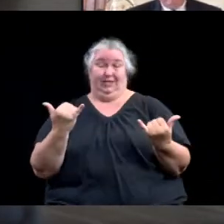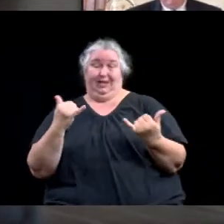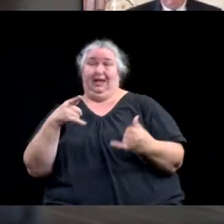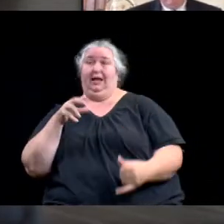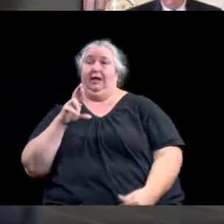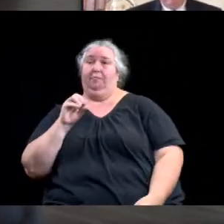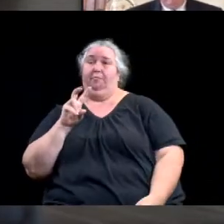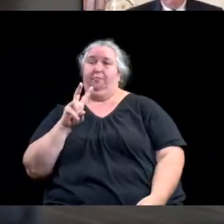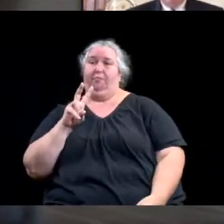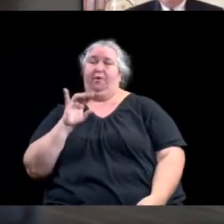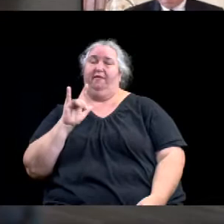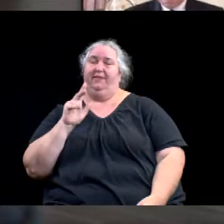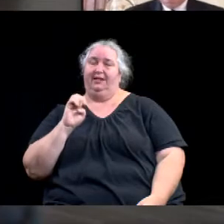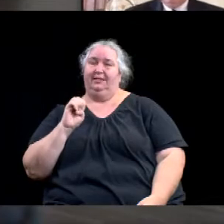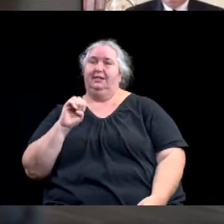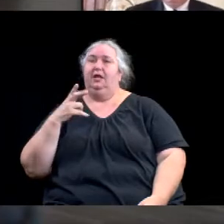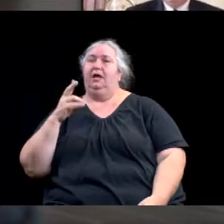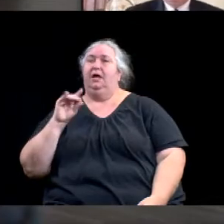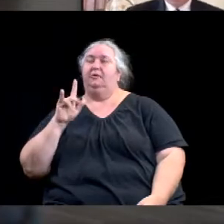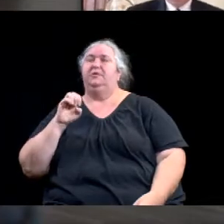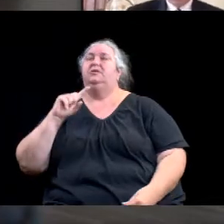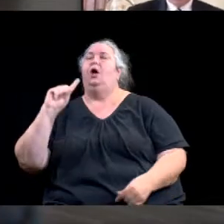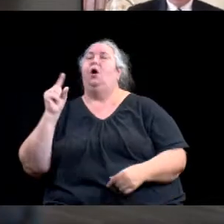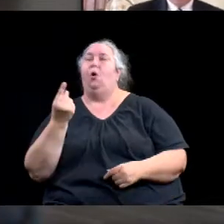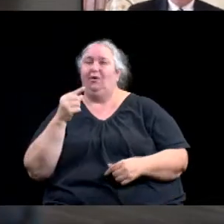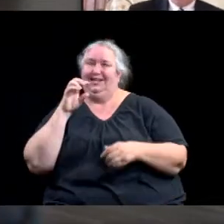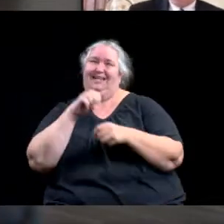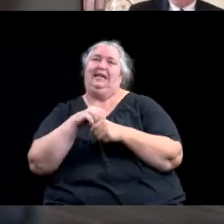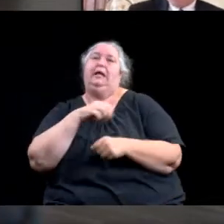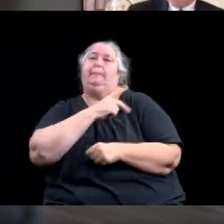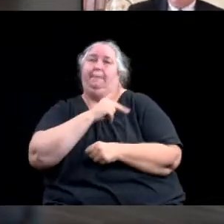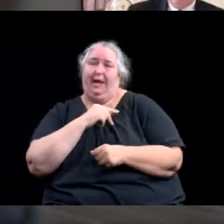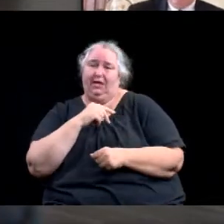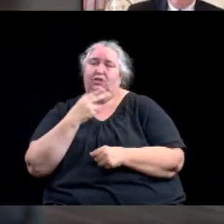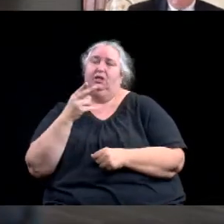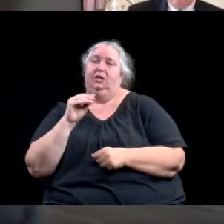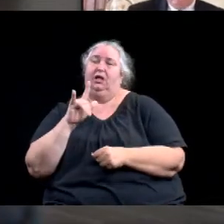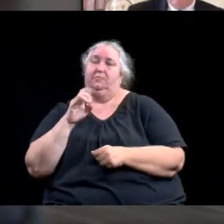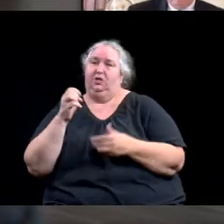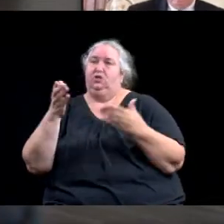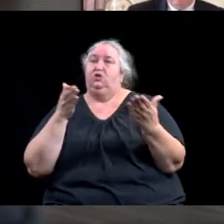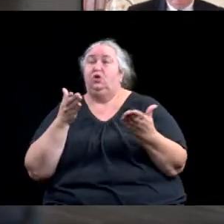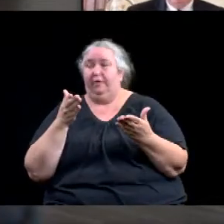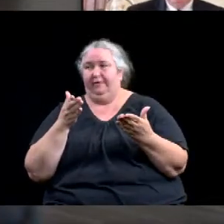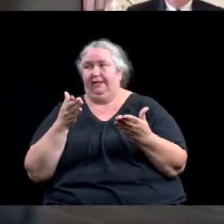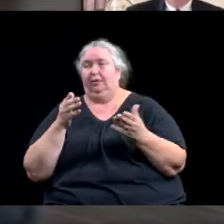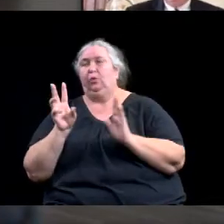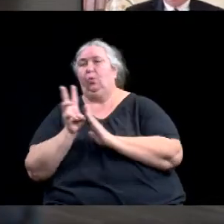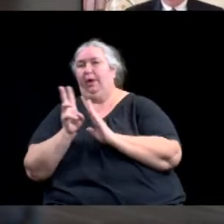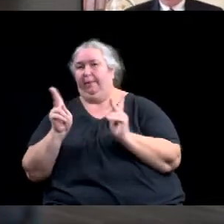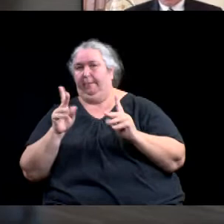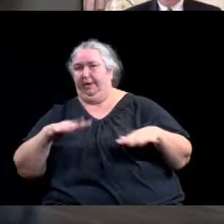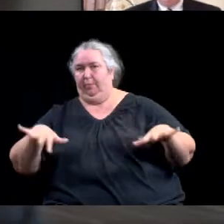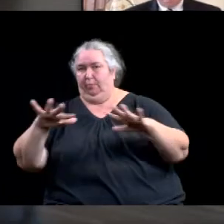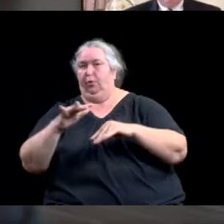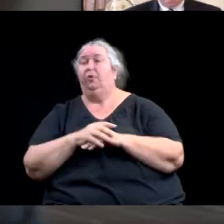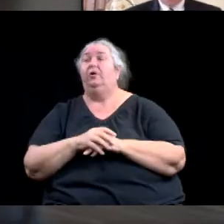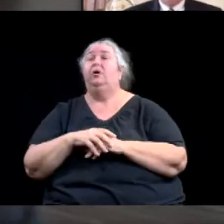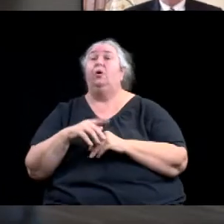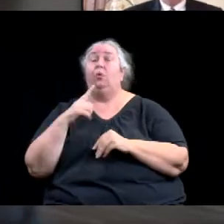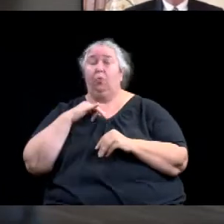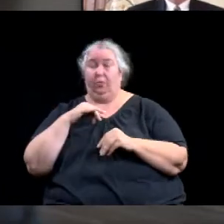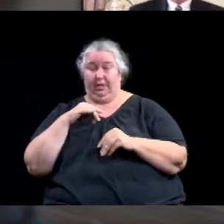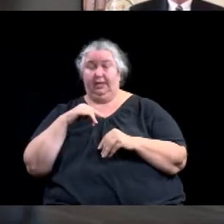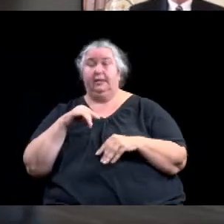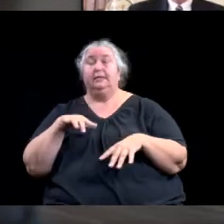The city of Waco takes special notice and acknowledges the compassionate end-of-life care services Community Healthcare